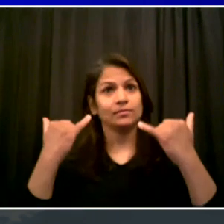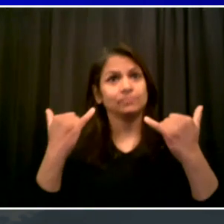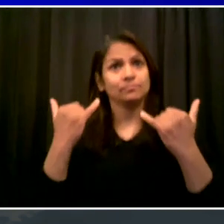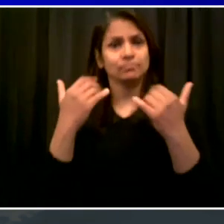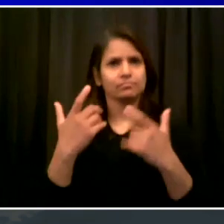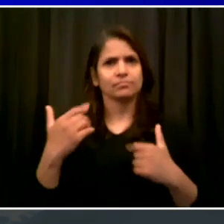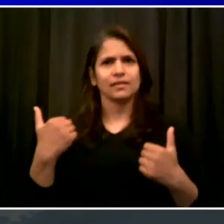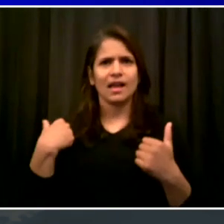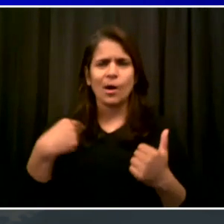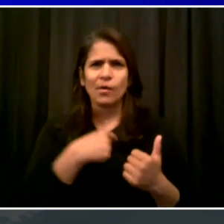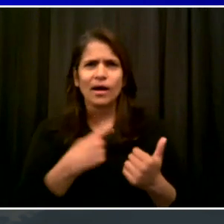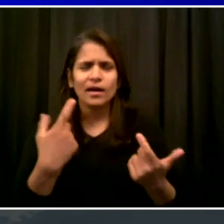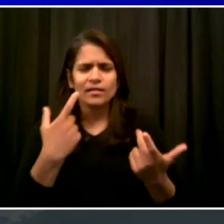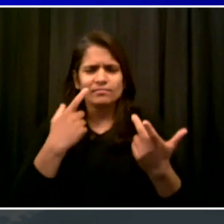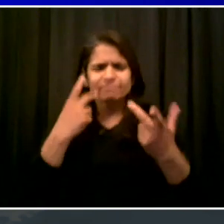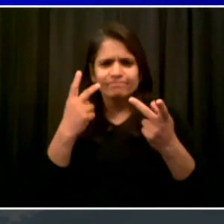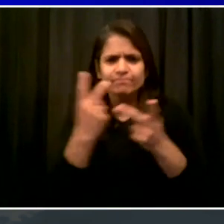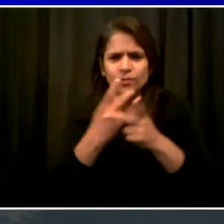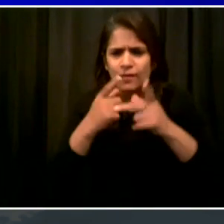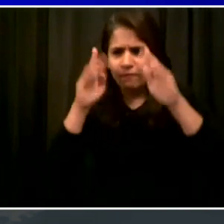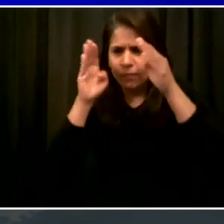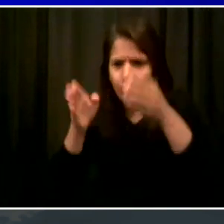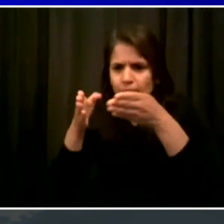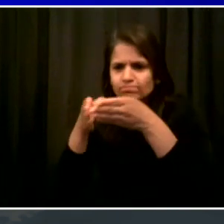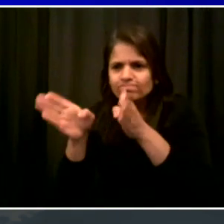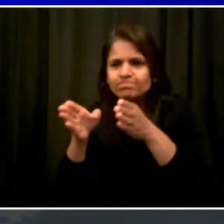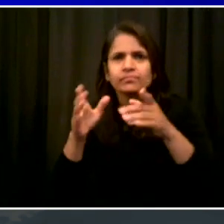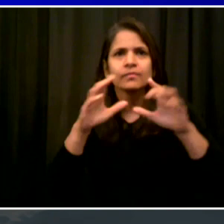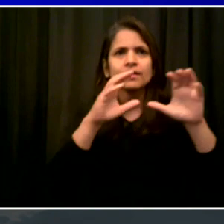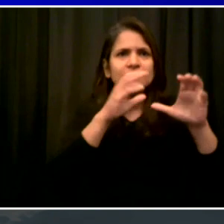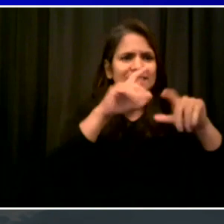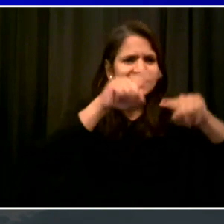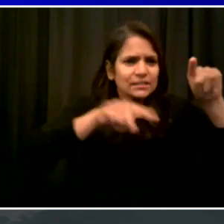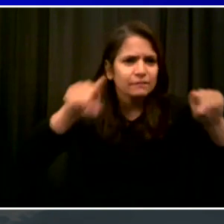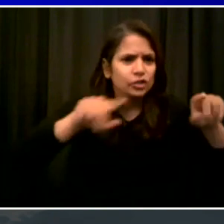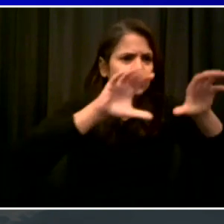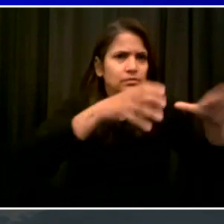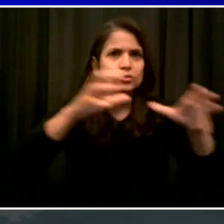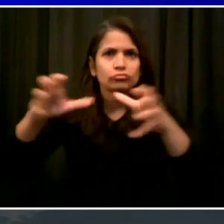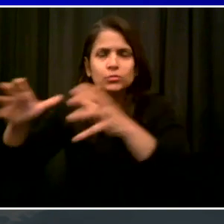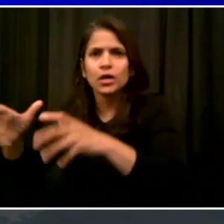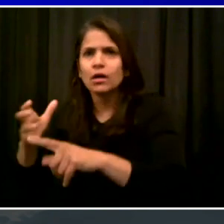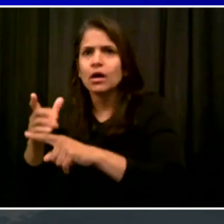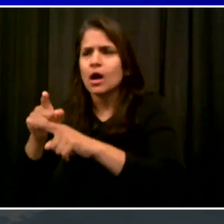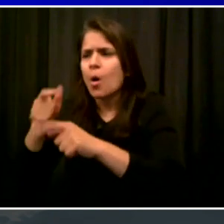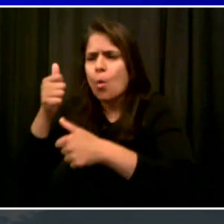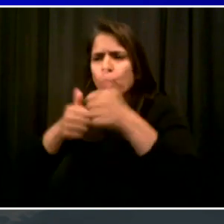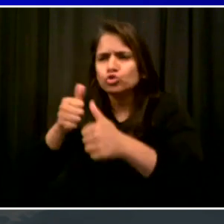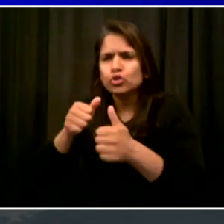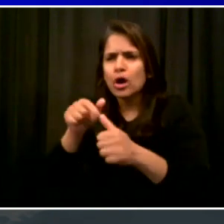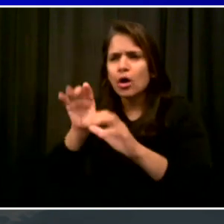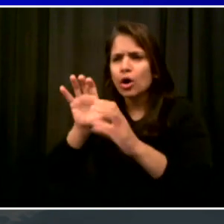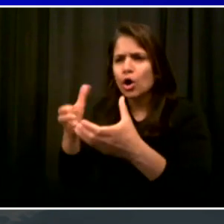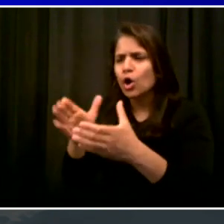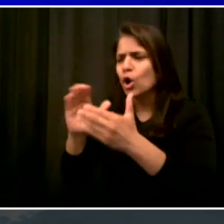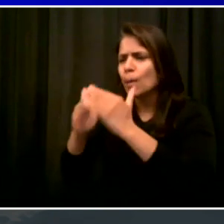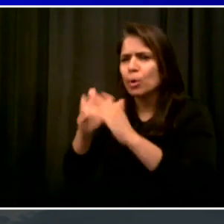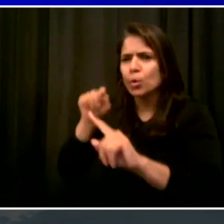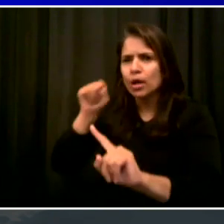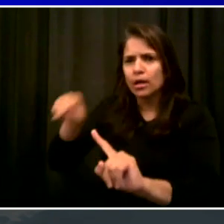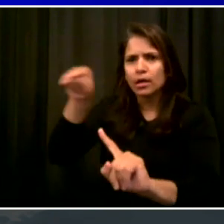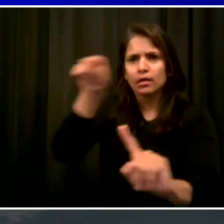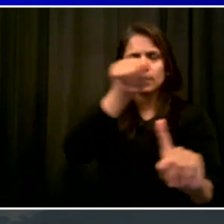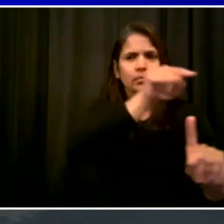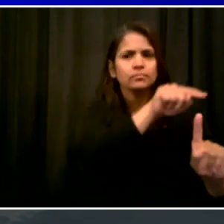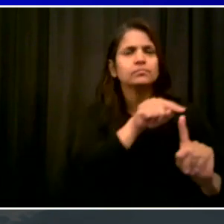neighborhoods. Fighting disparity means providing more to those neighborhoods all the time. These neighborhoods are